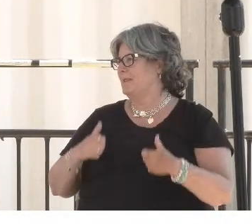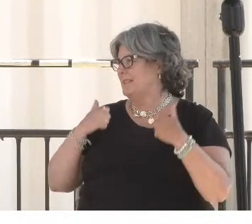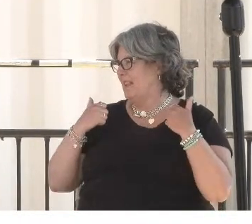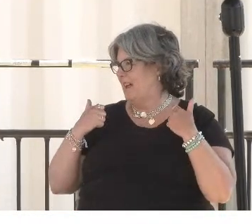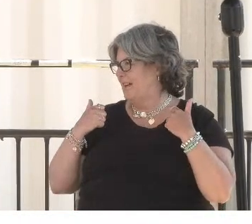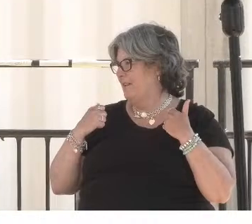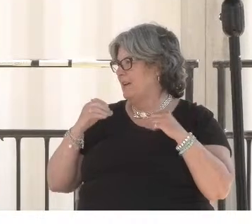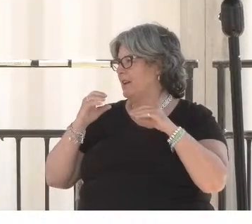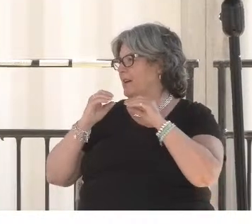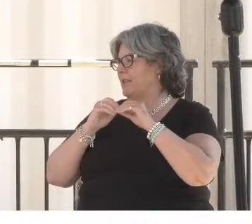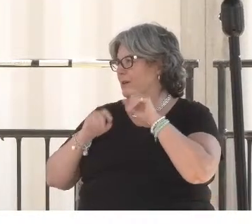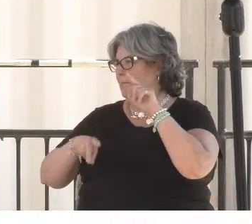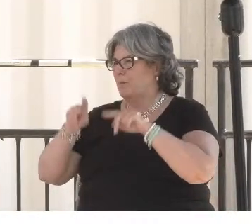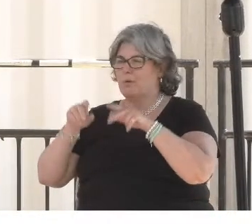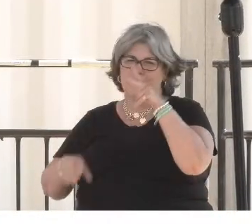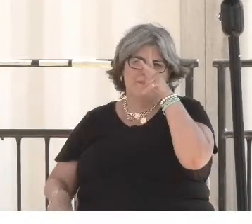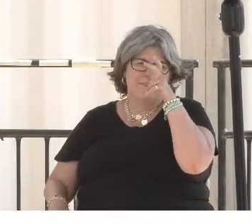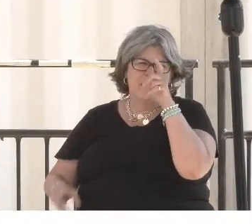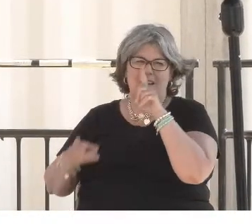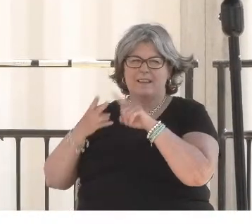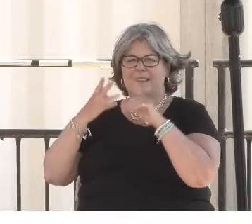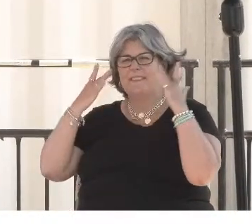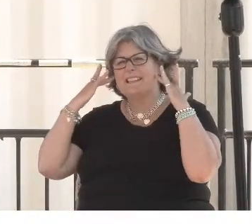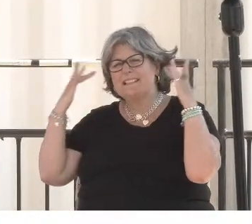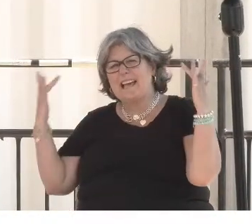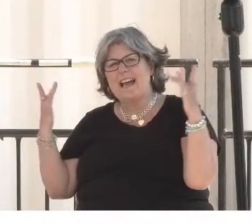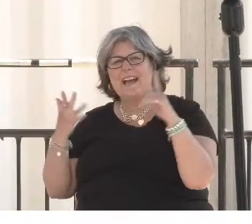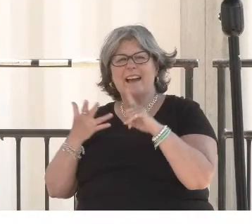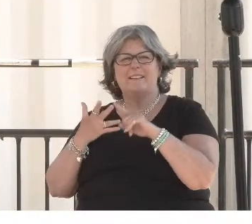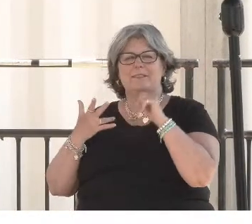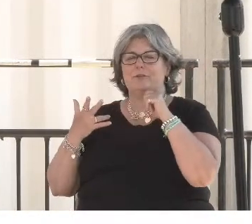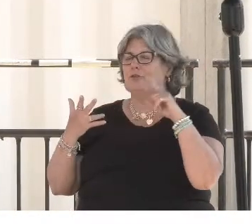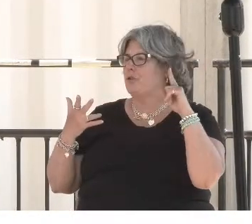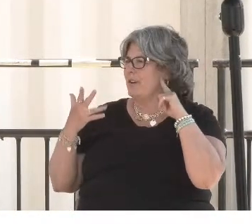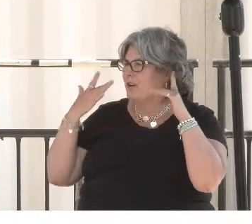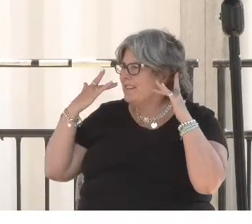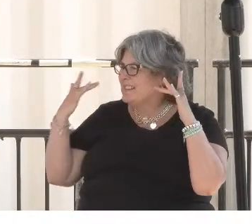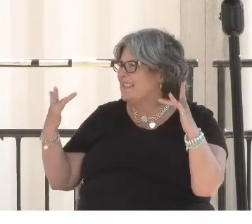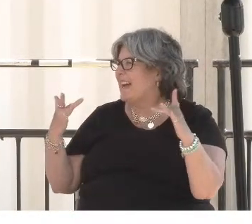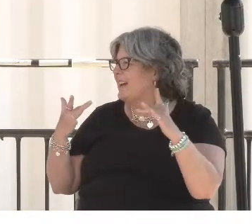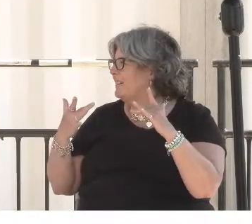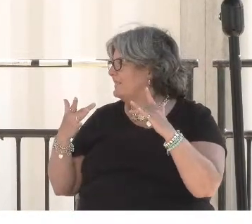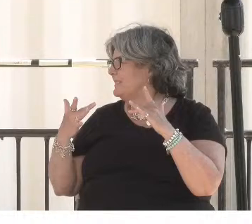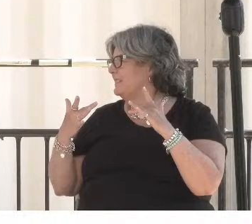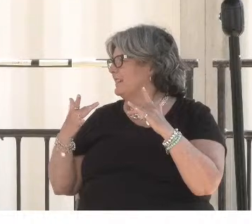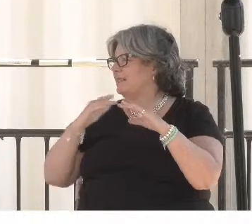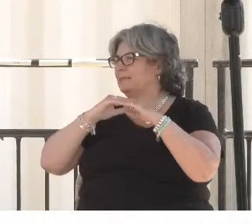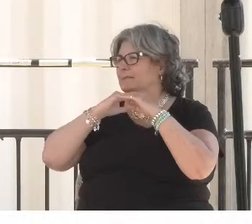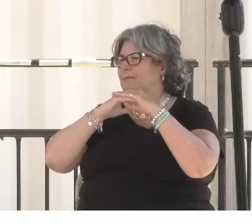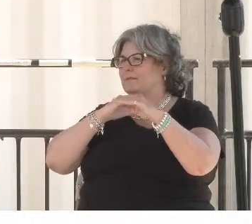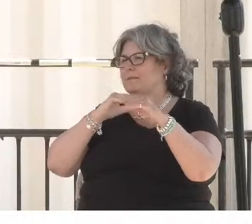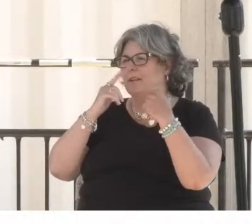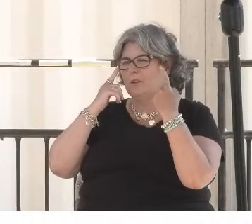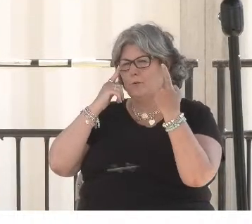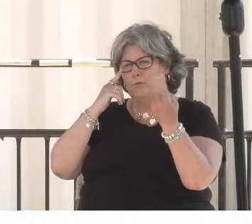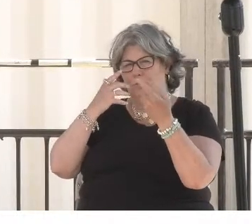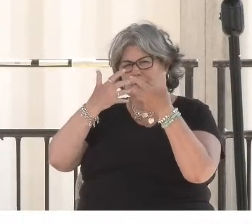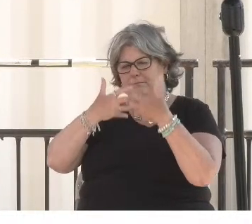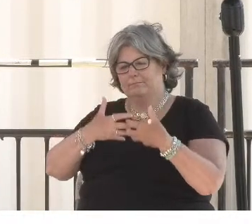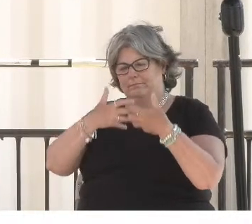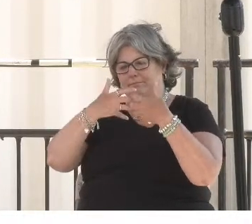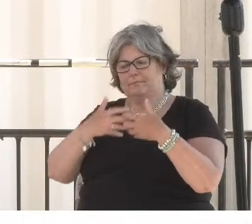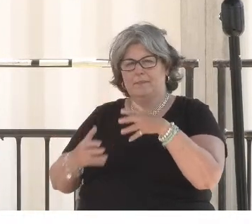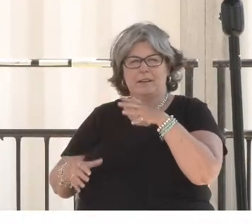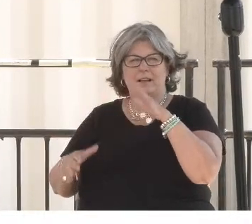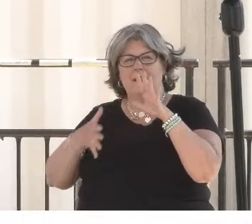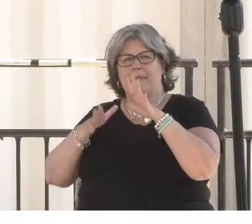varieties of insects on your land, the sounds you hear that you don't hear in a monocrop factory farm where a